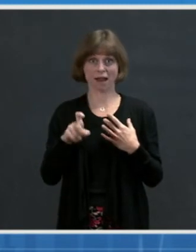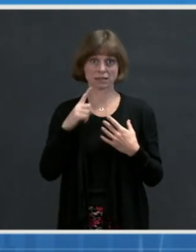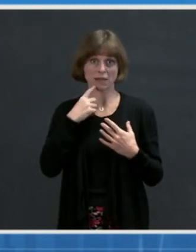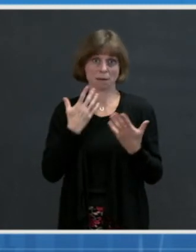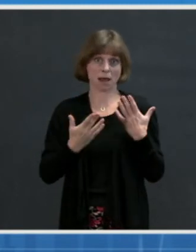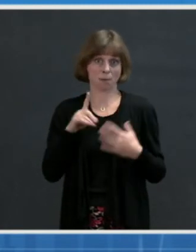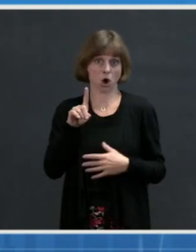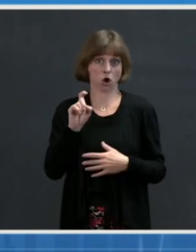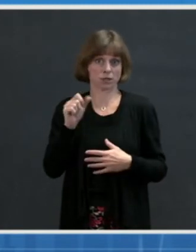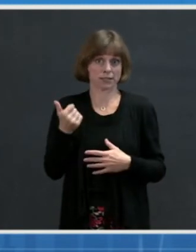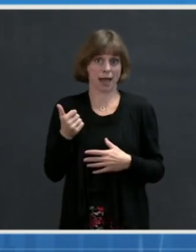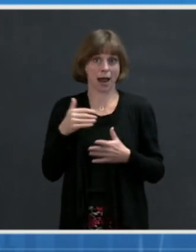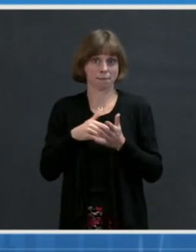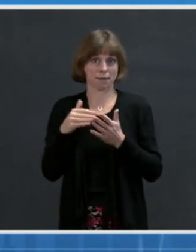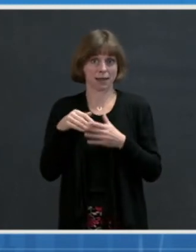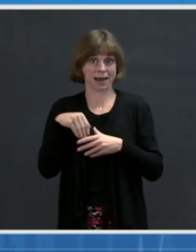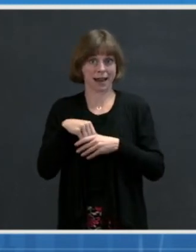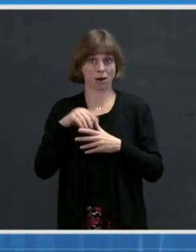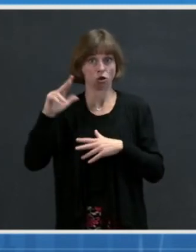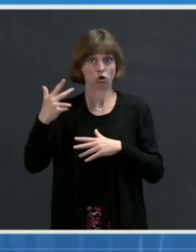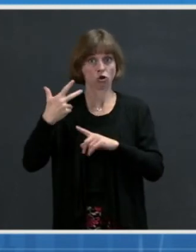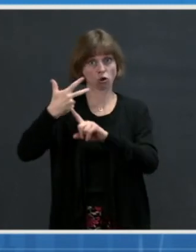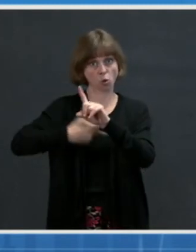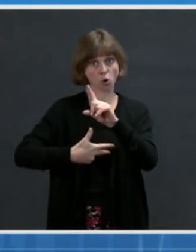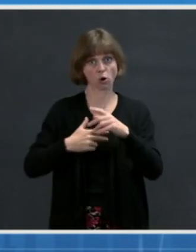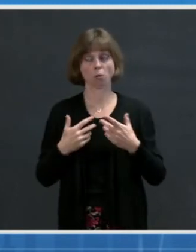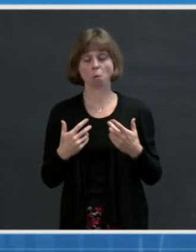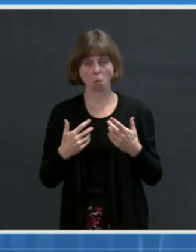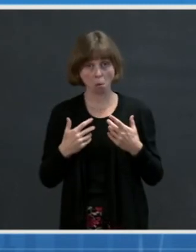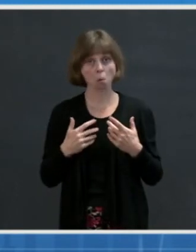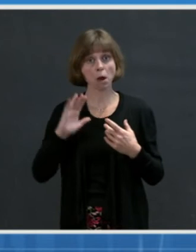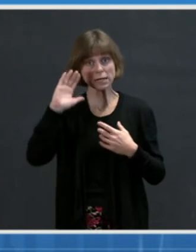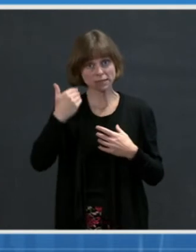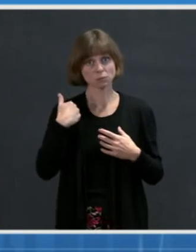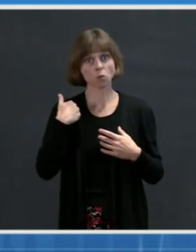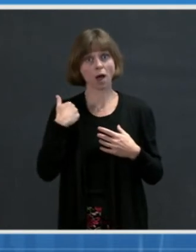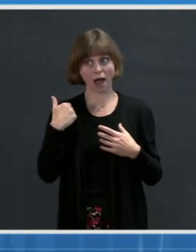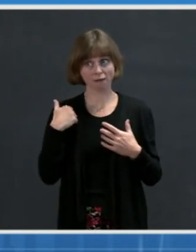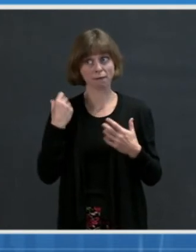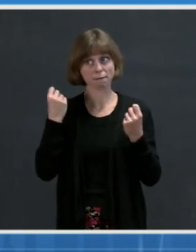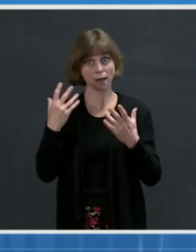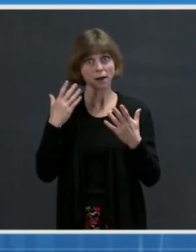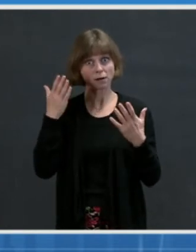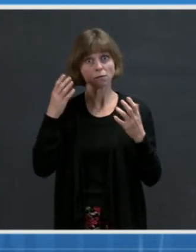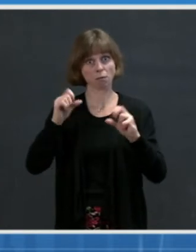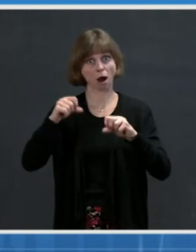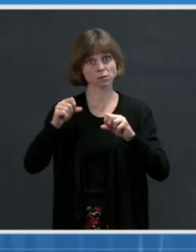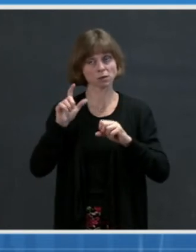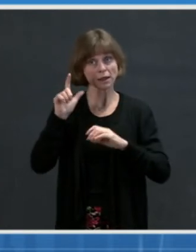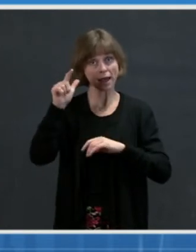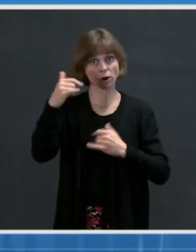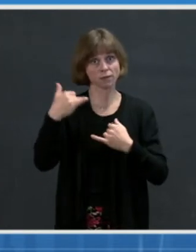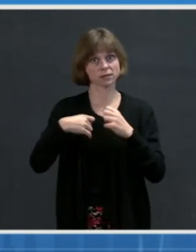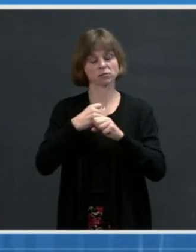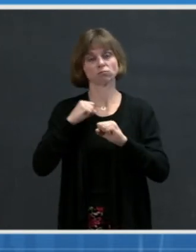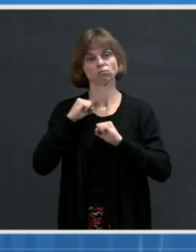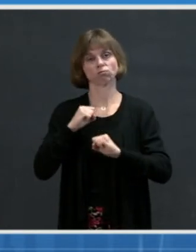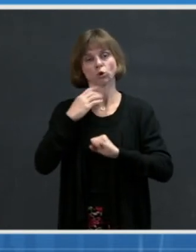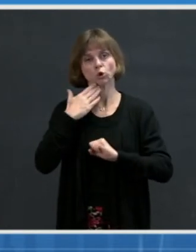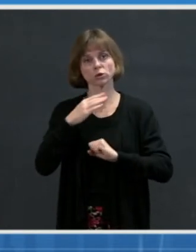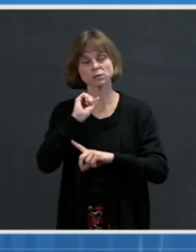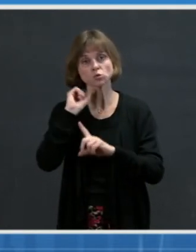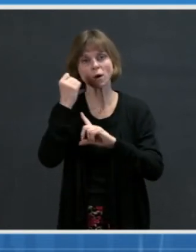million doses in the third quarter. It seems like we're going to have a glut of vaccines potentially later this year, which is a great situation. But what